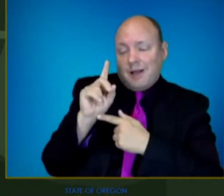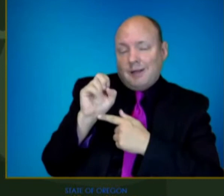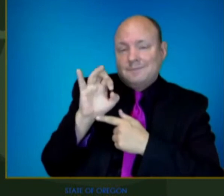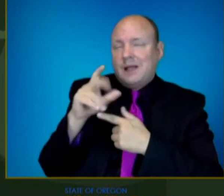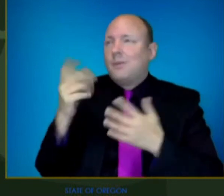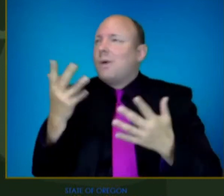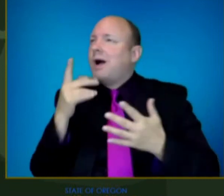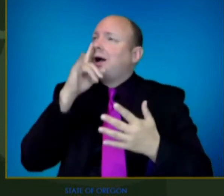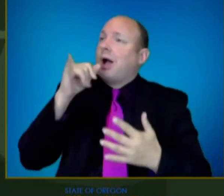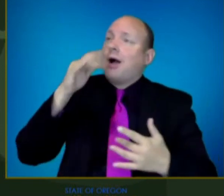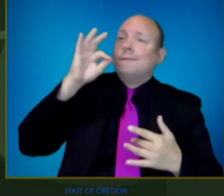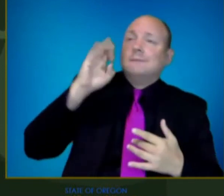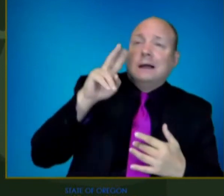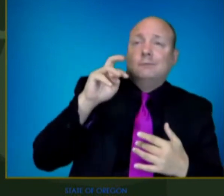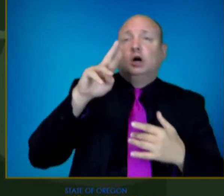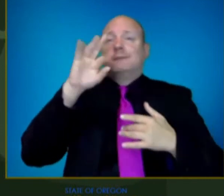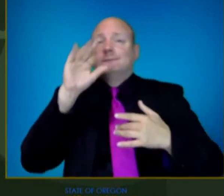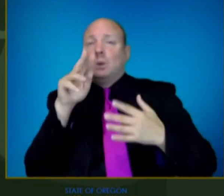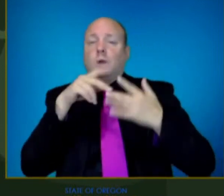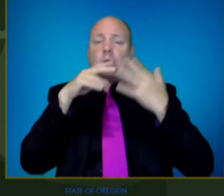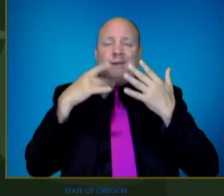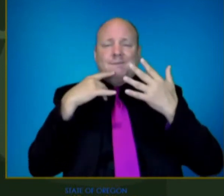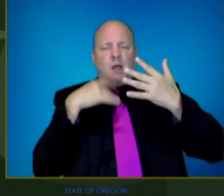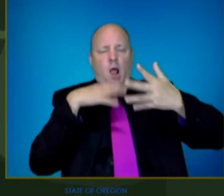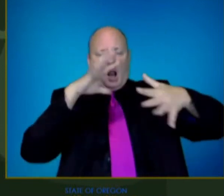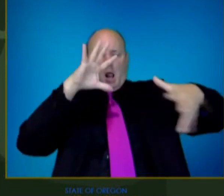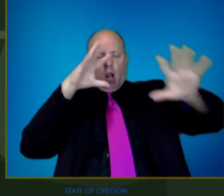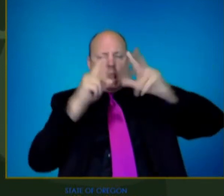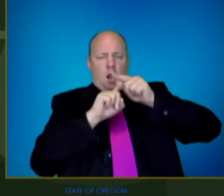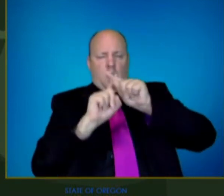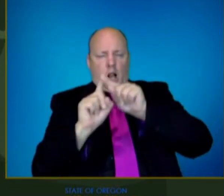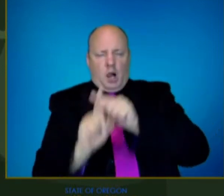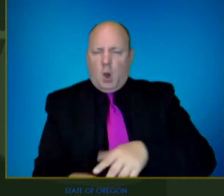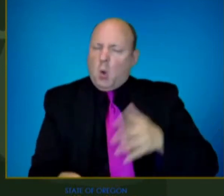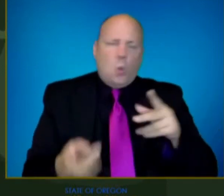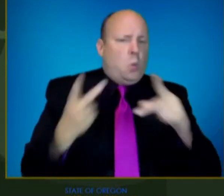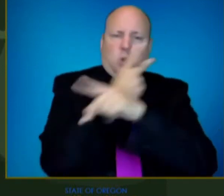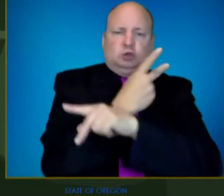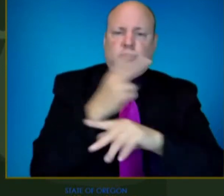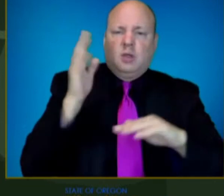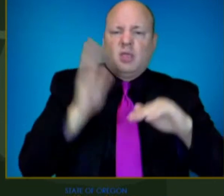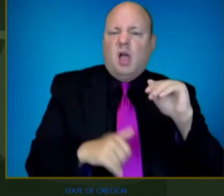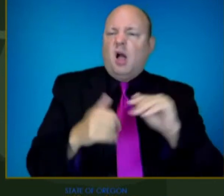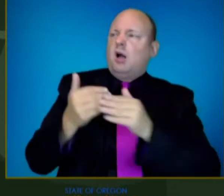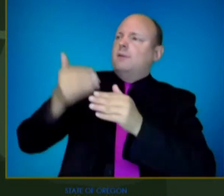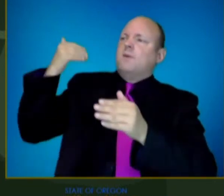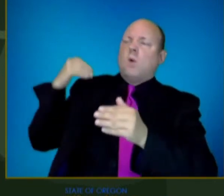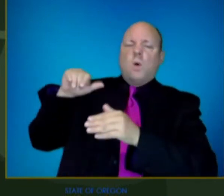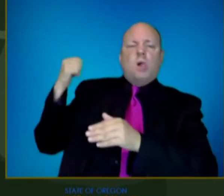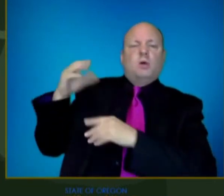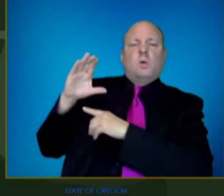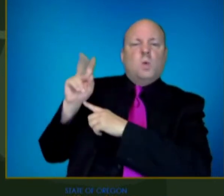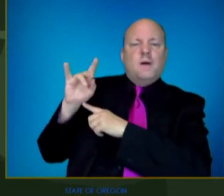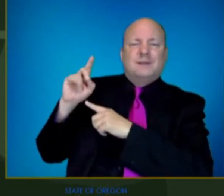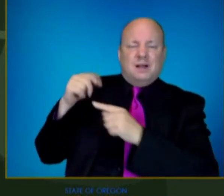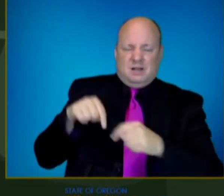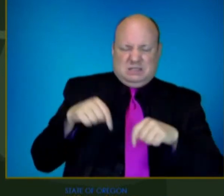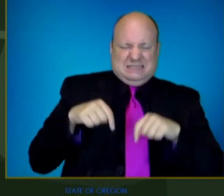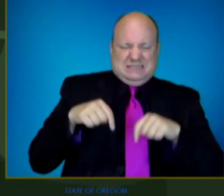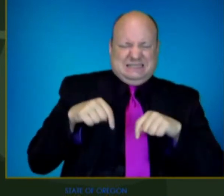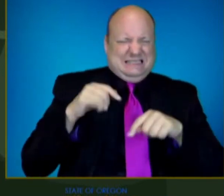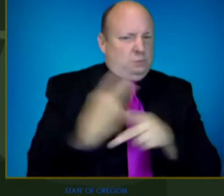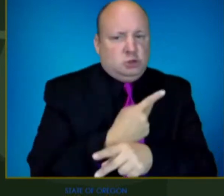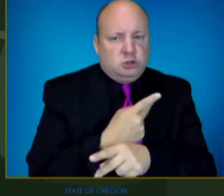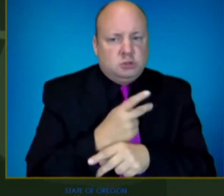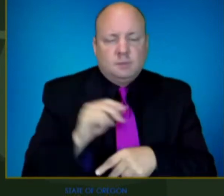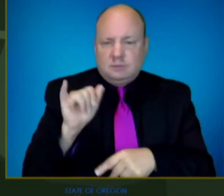Delta variant lasts much longer than the side effects, and the symptoms can be severe. Some people have questions about long-term effects from the